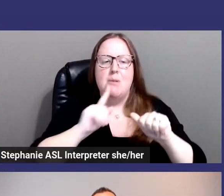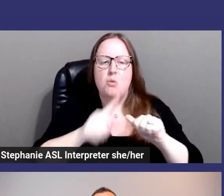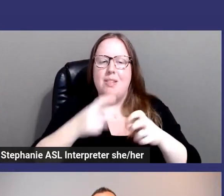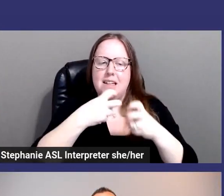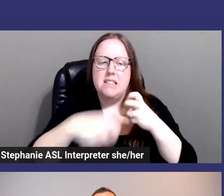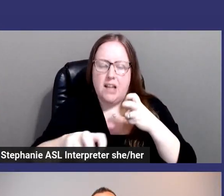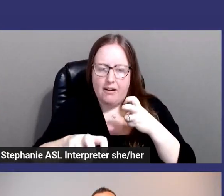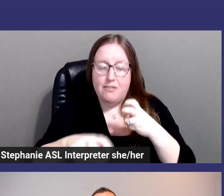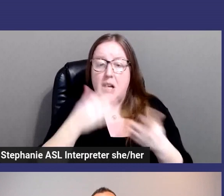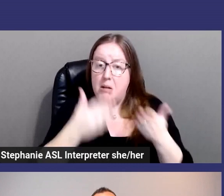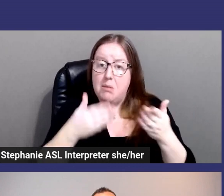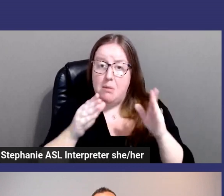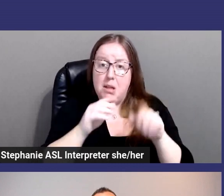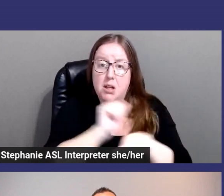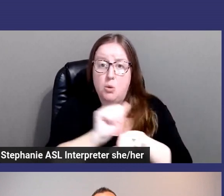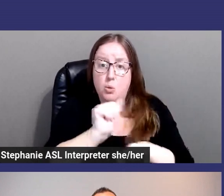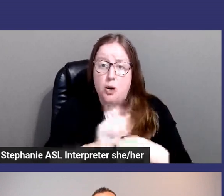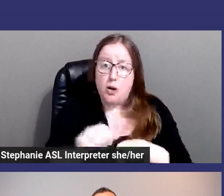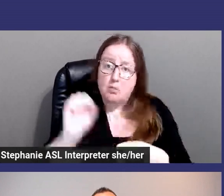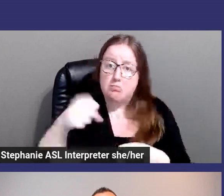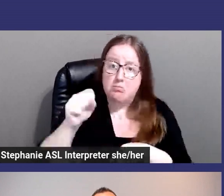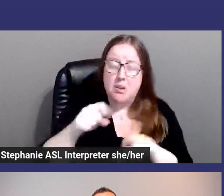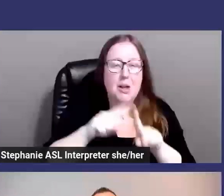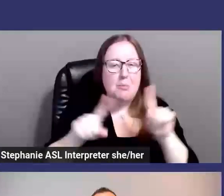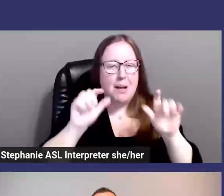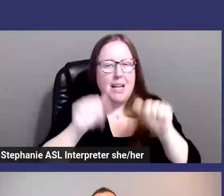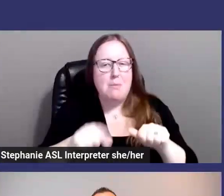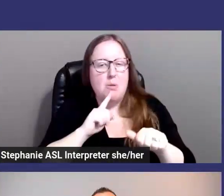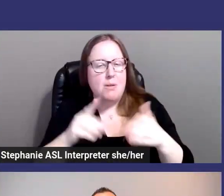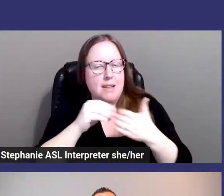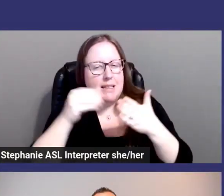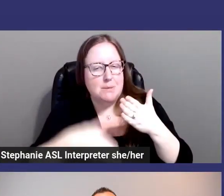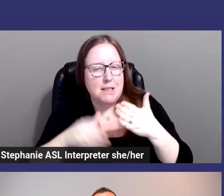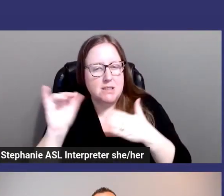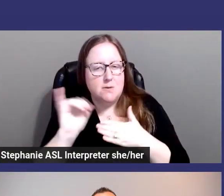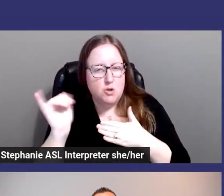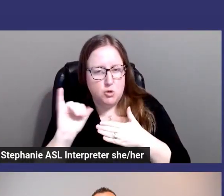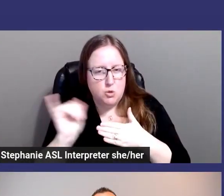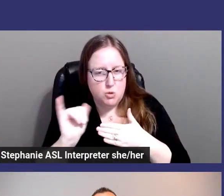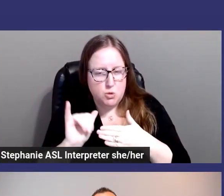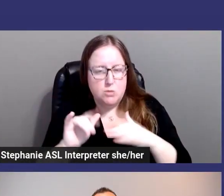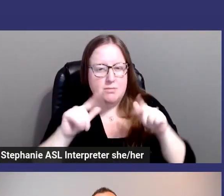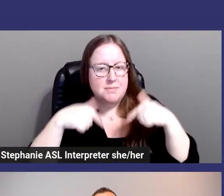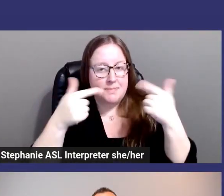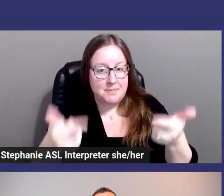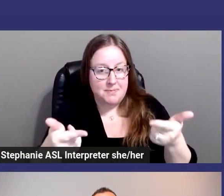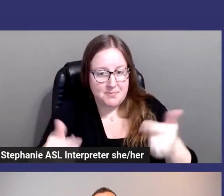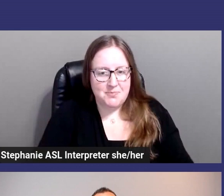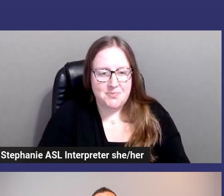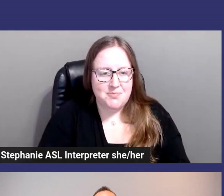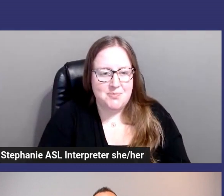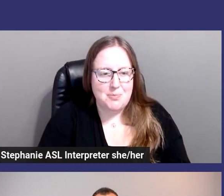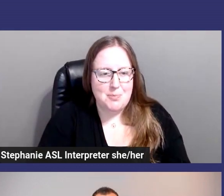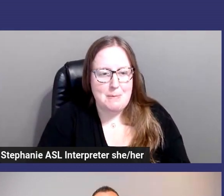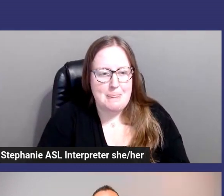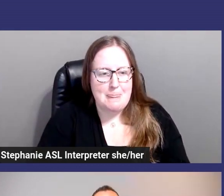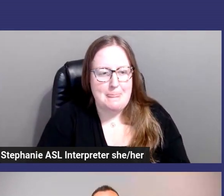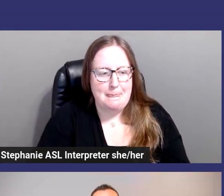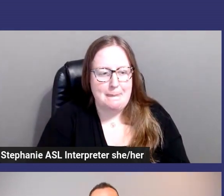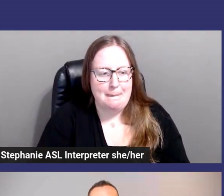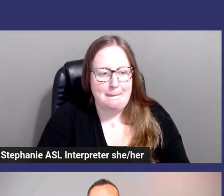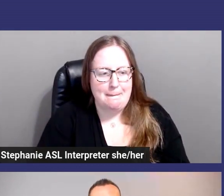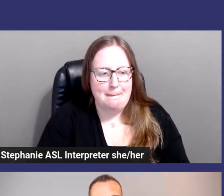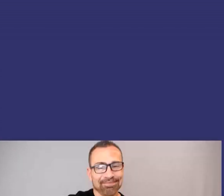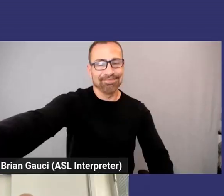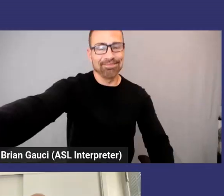tough. And it might work, and it does work, but it can be really expensive and it can be really tough to troubleshoot. And I think a lot of